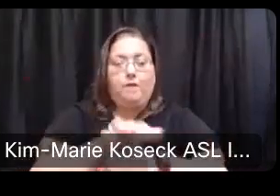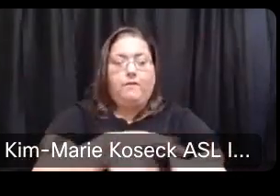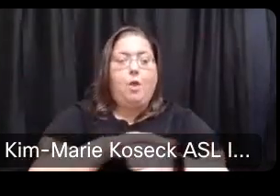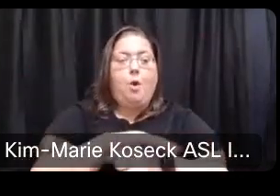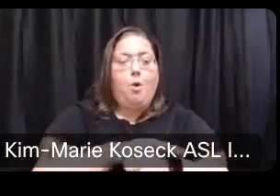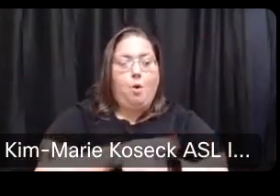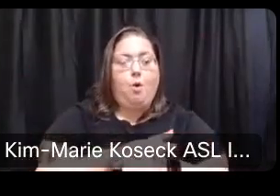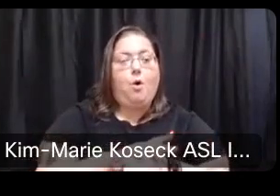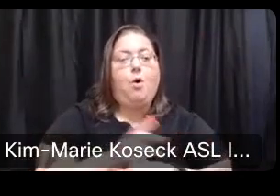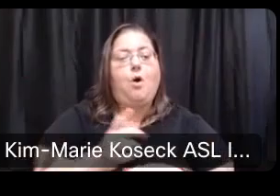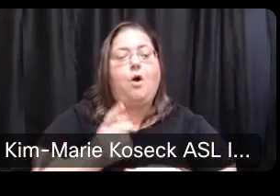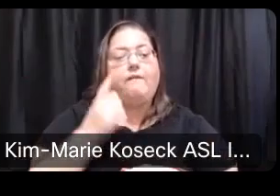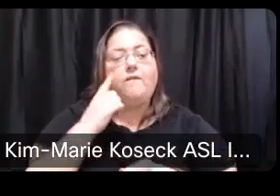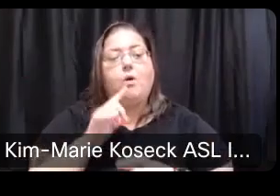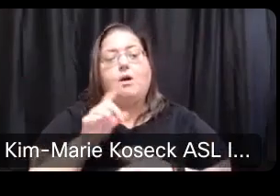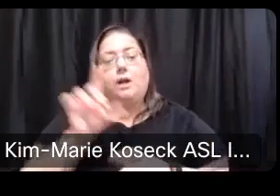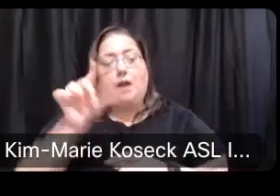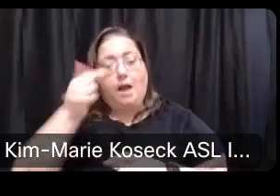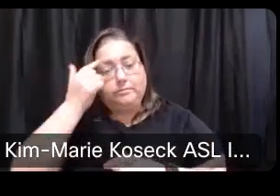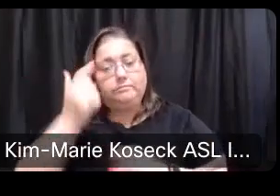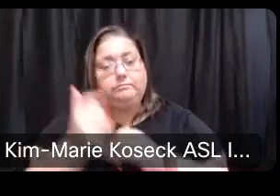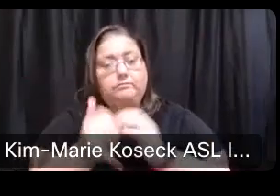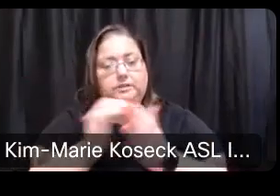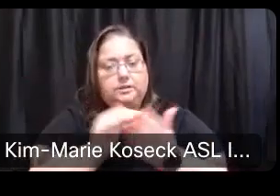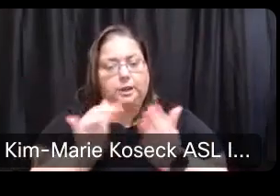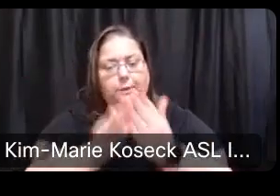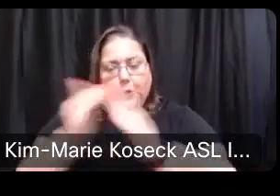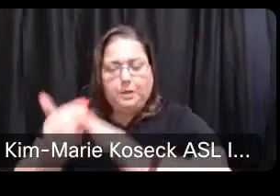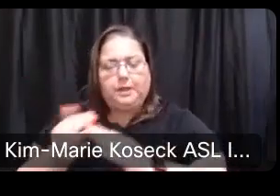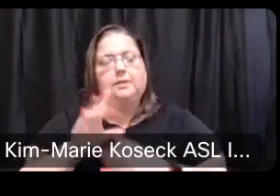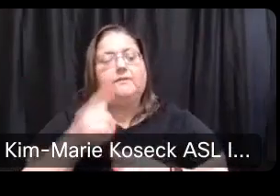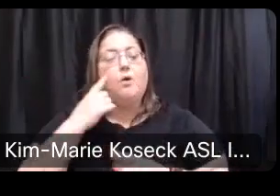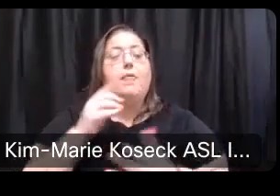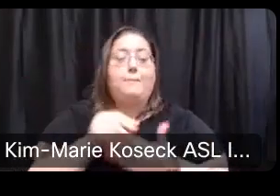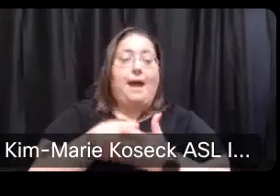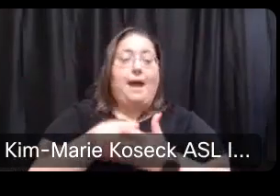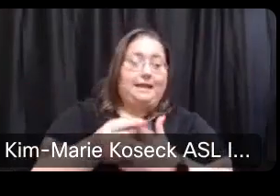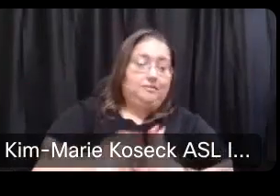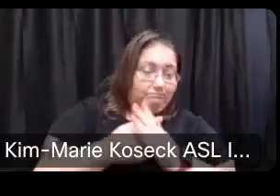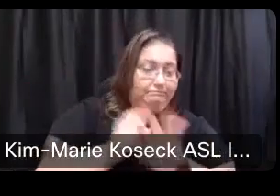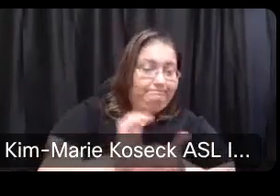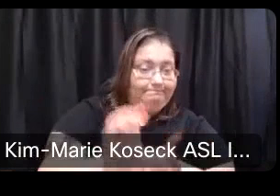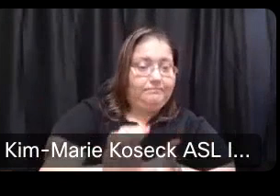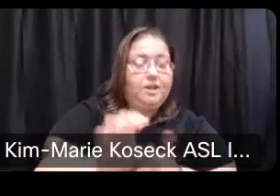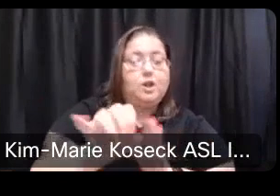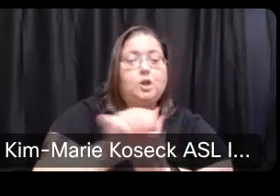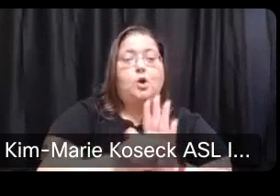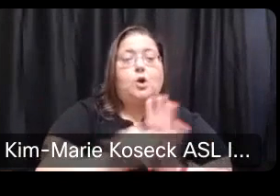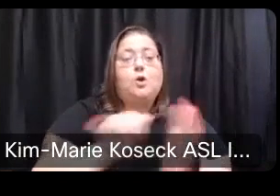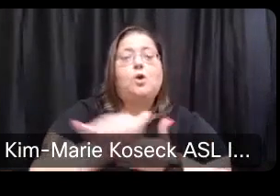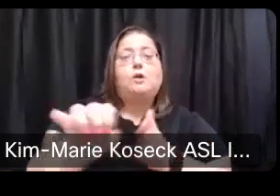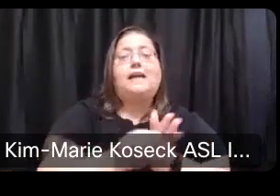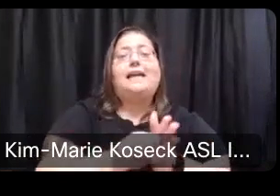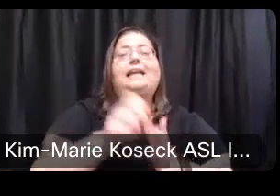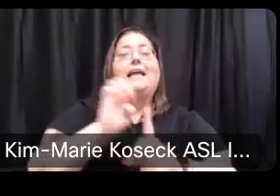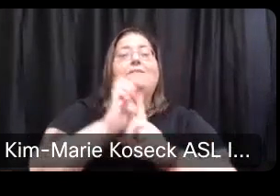resiliency strategies. The CLEAR initiative received its initial funding from the New York State Environmental Protection